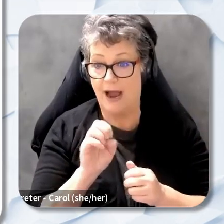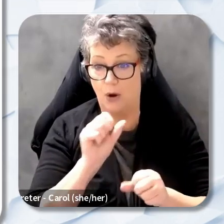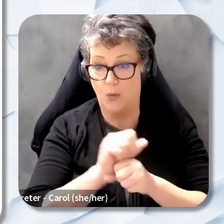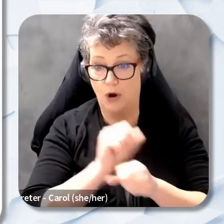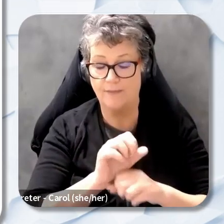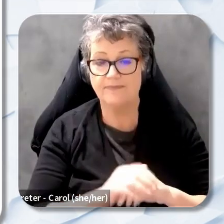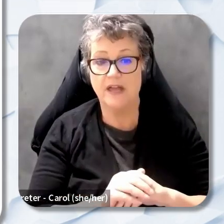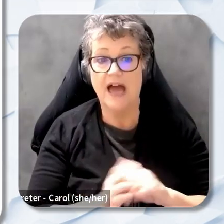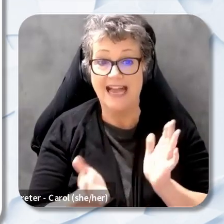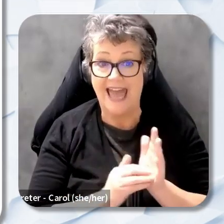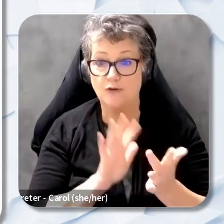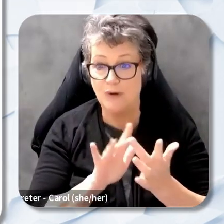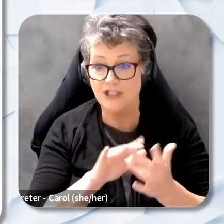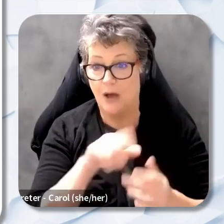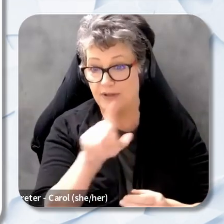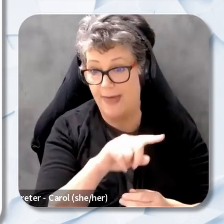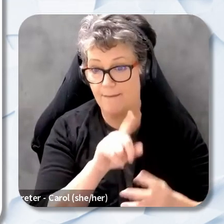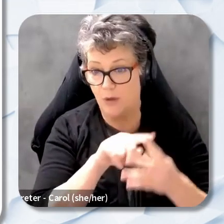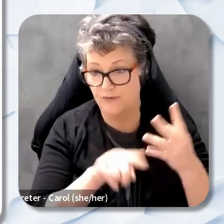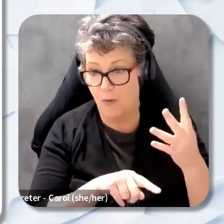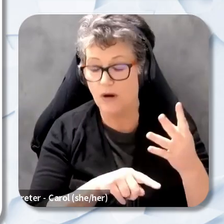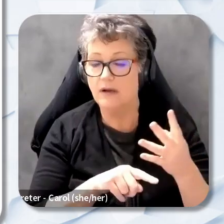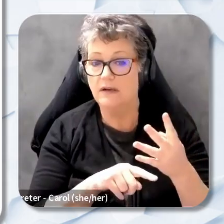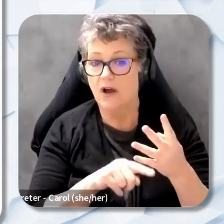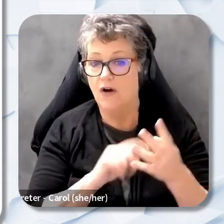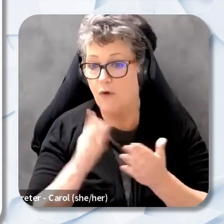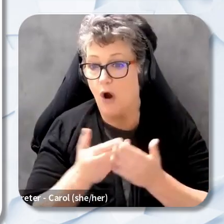So again, you can reach out to them for all of your